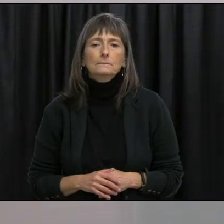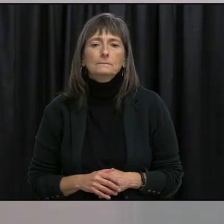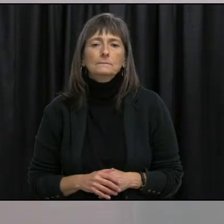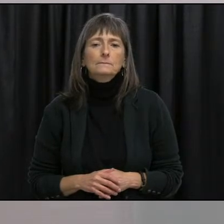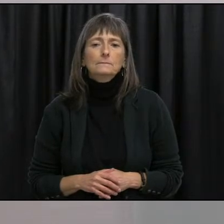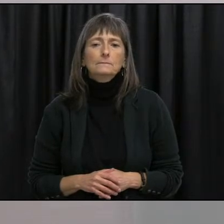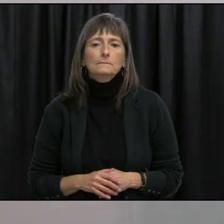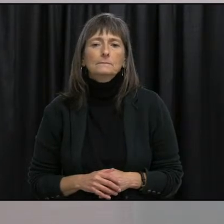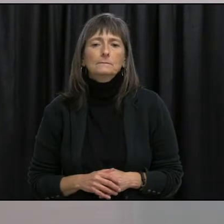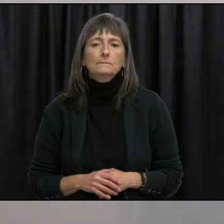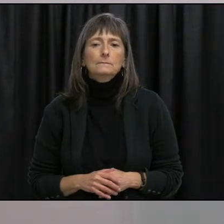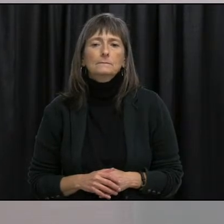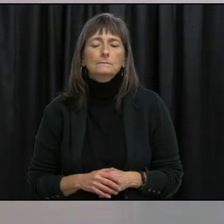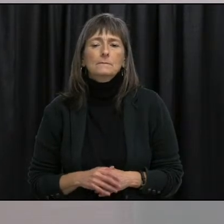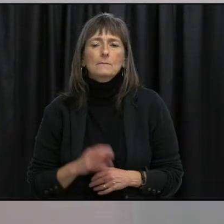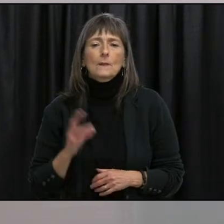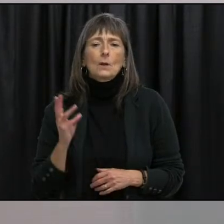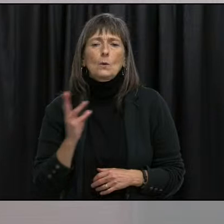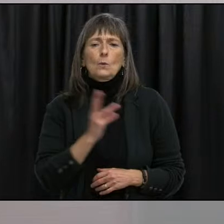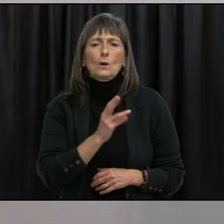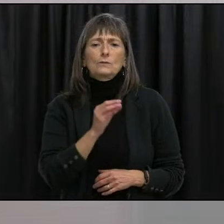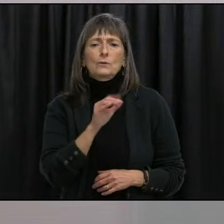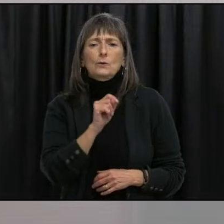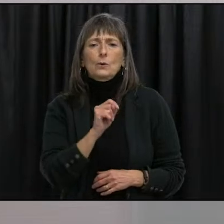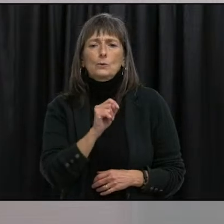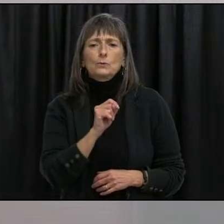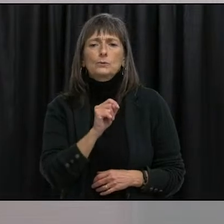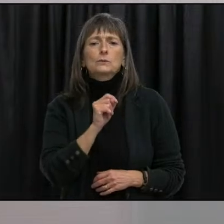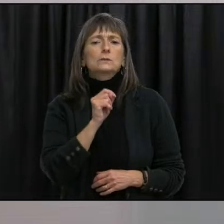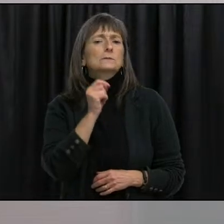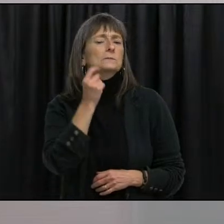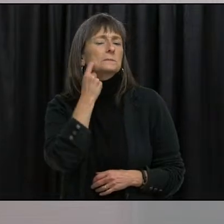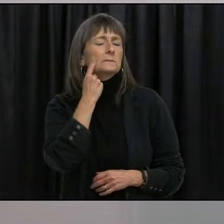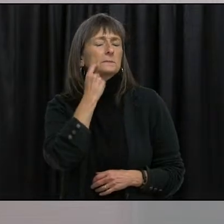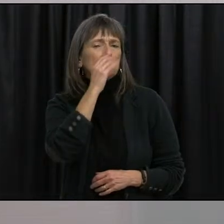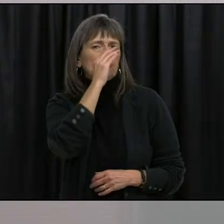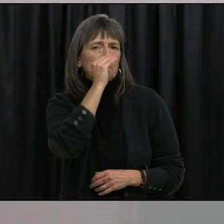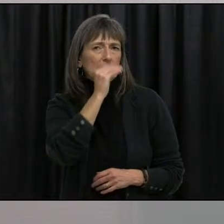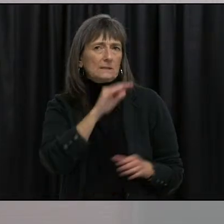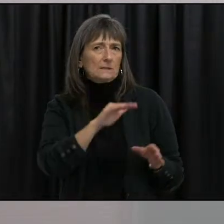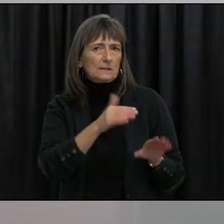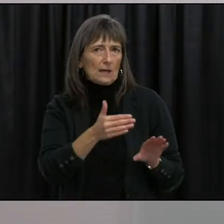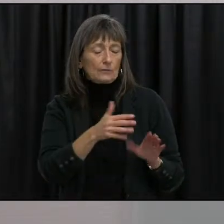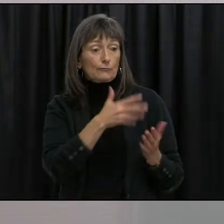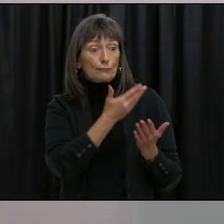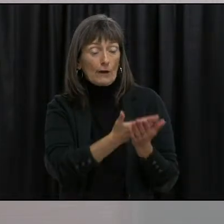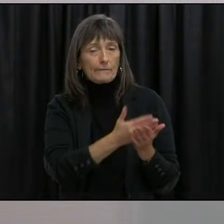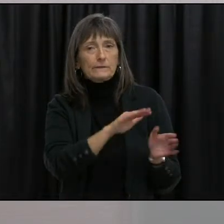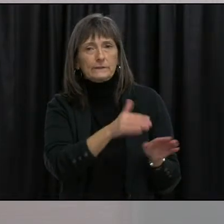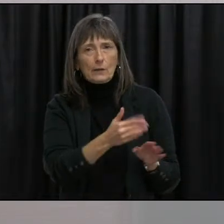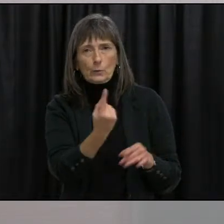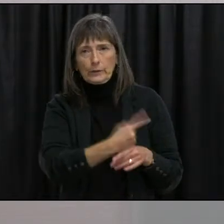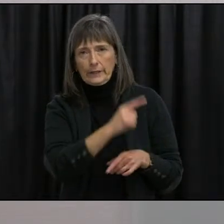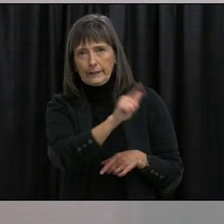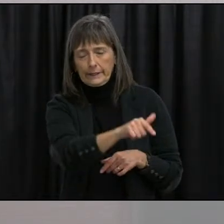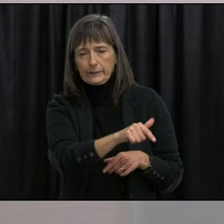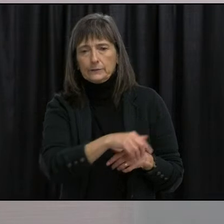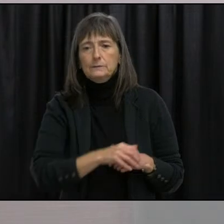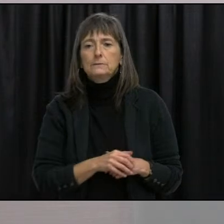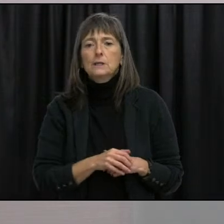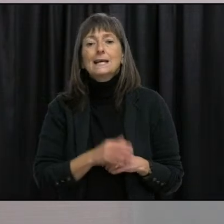The case of the gentleman on the West Coast who died the day after, the fact that you're including that now in the COVID-19